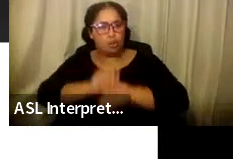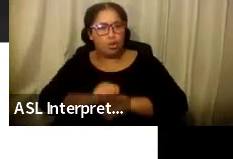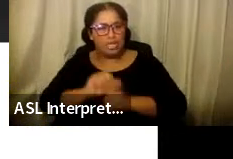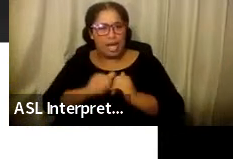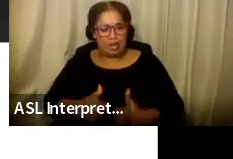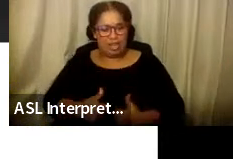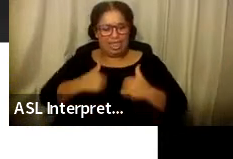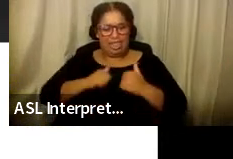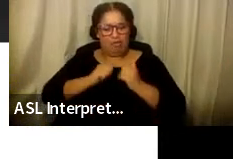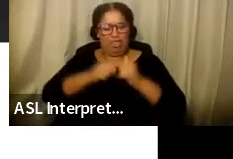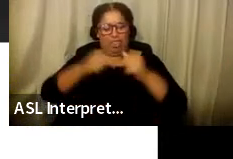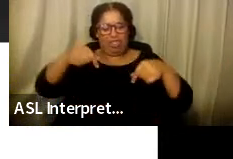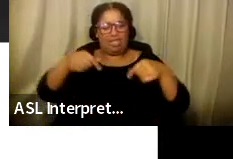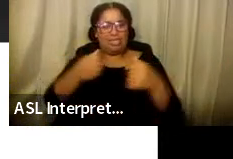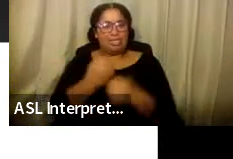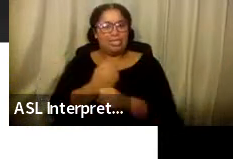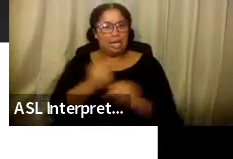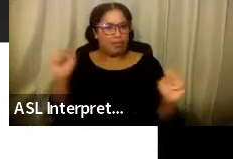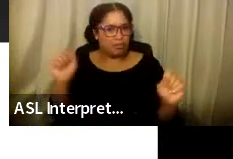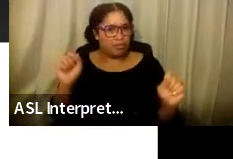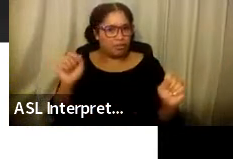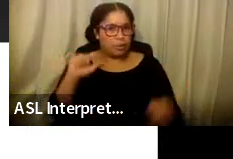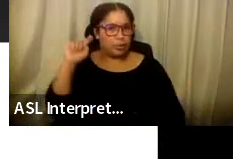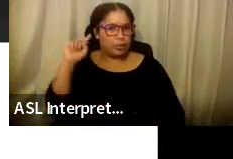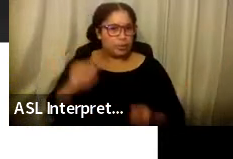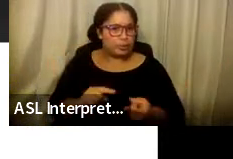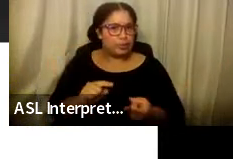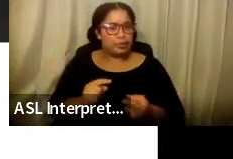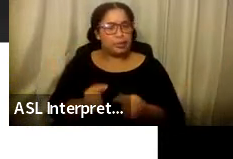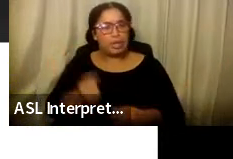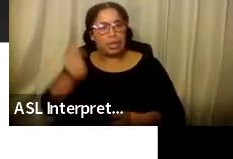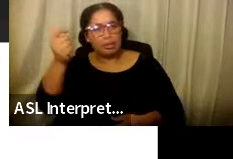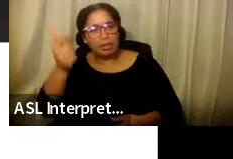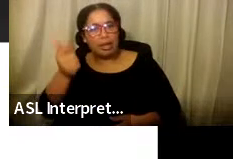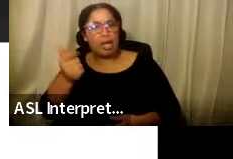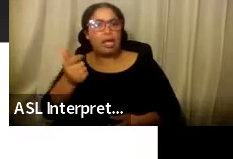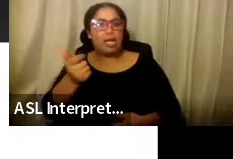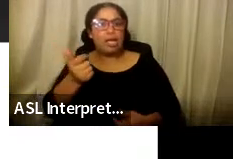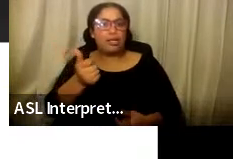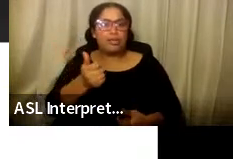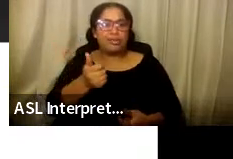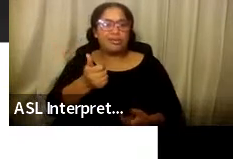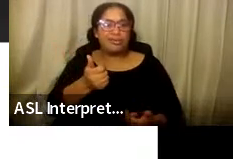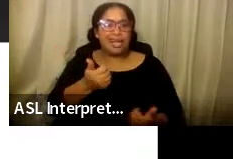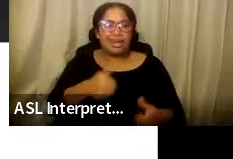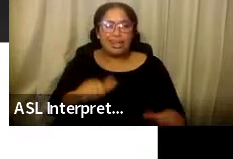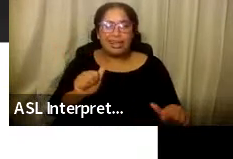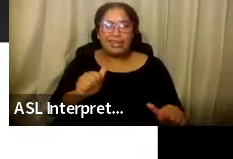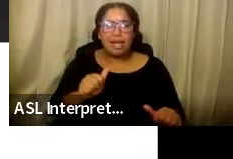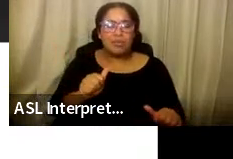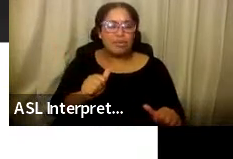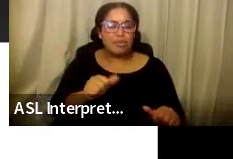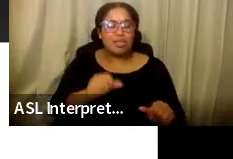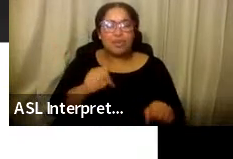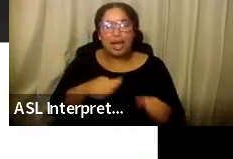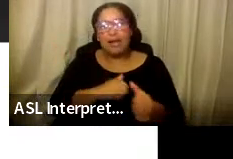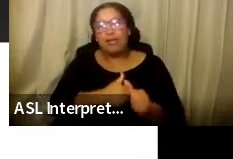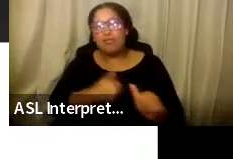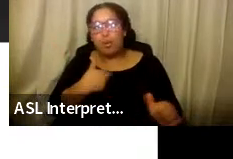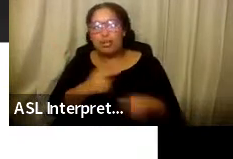with this safely, reduce or eliminate any unnecessary or preventable mortality from